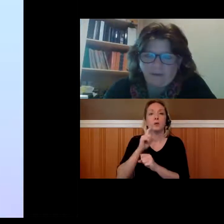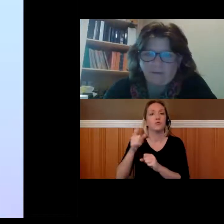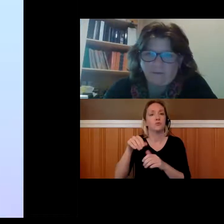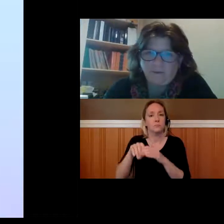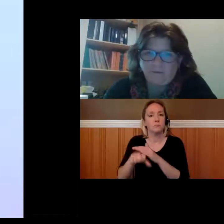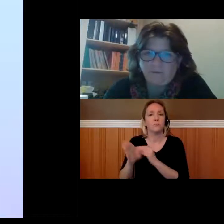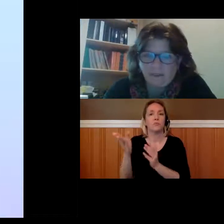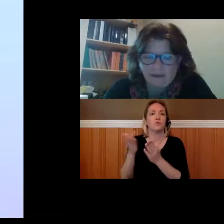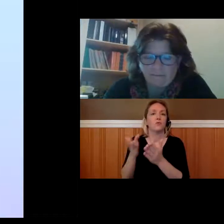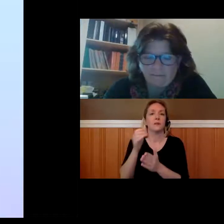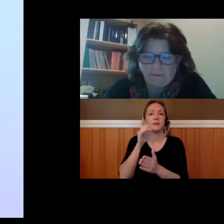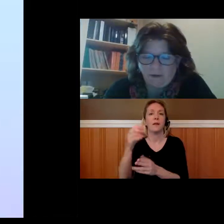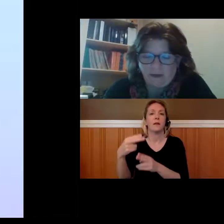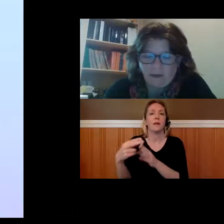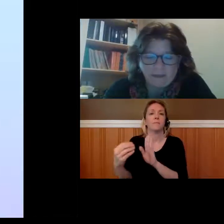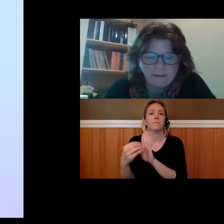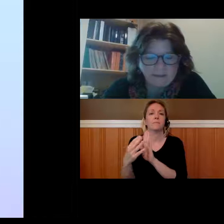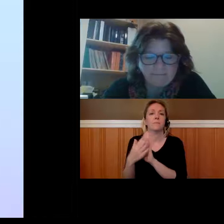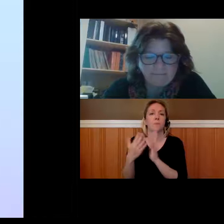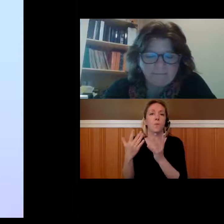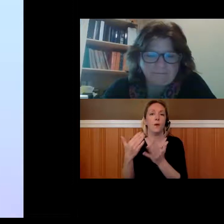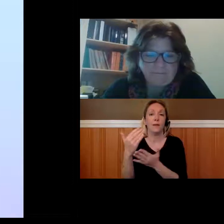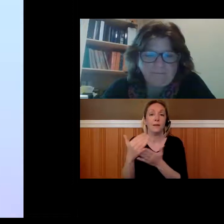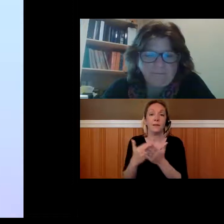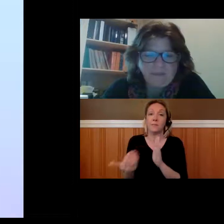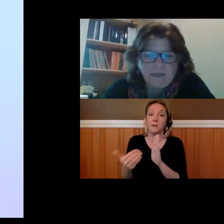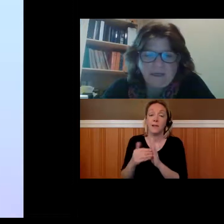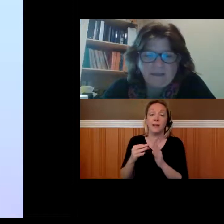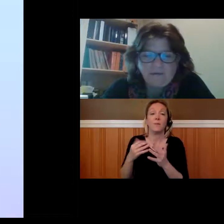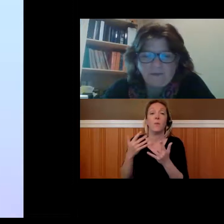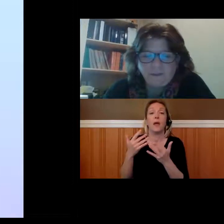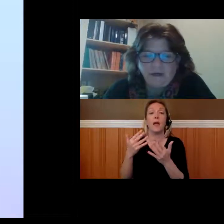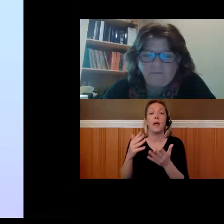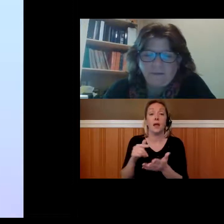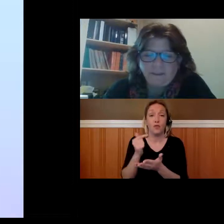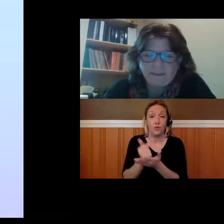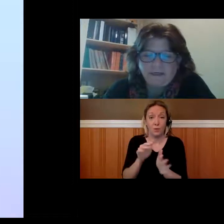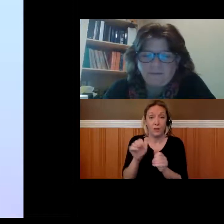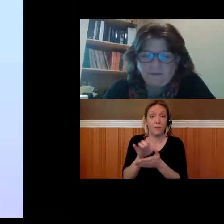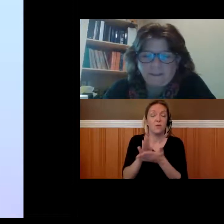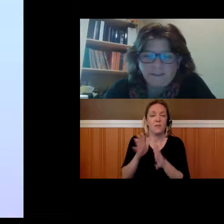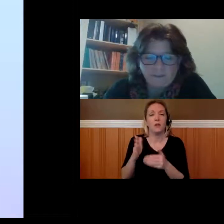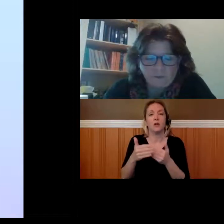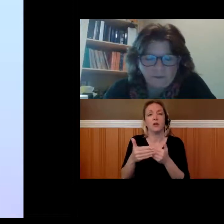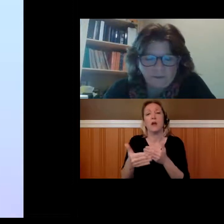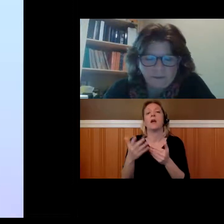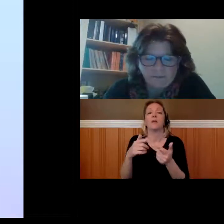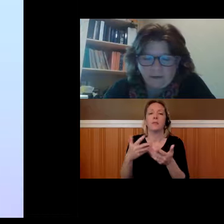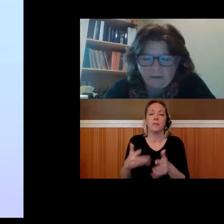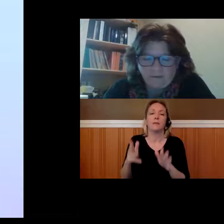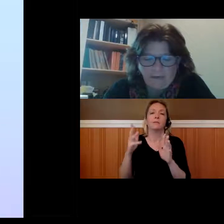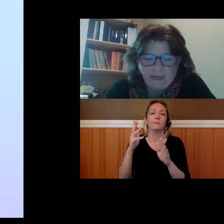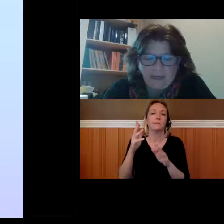to be part of that waiting list. The Division of Rehabilitative Services, DOORS, in